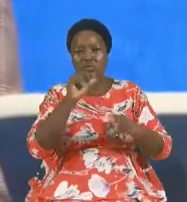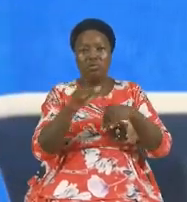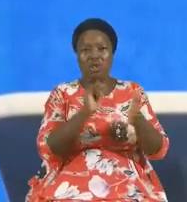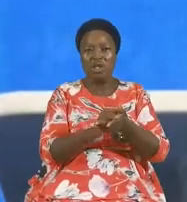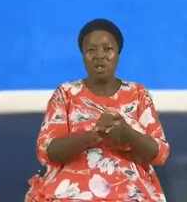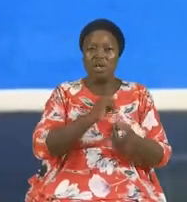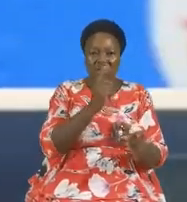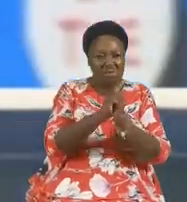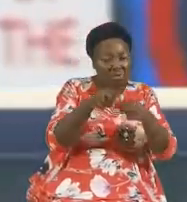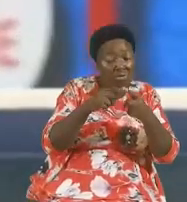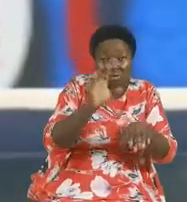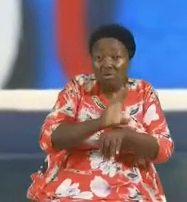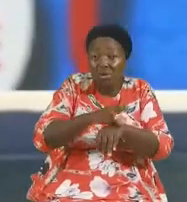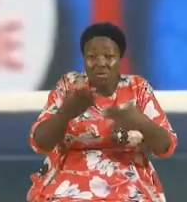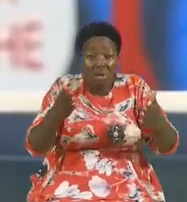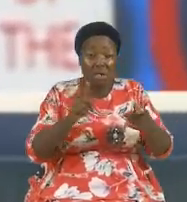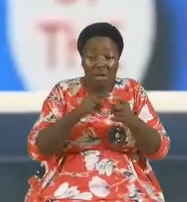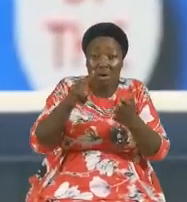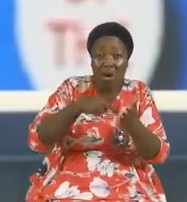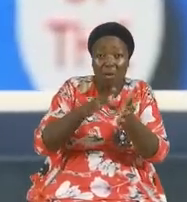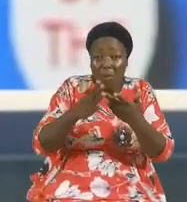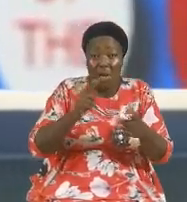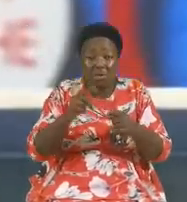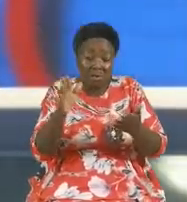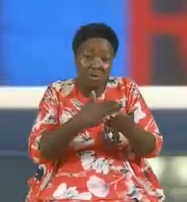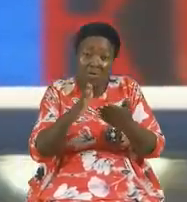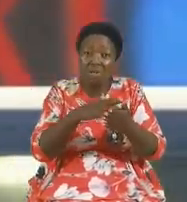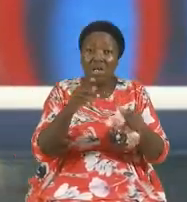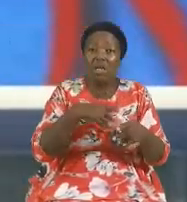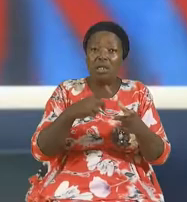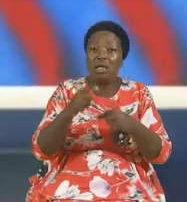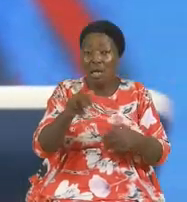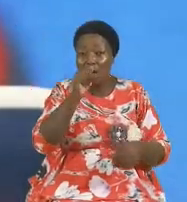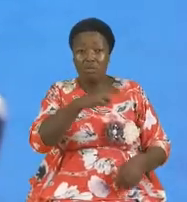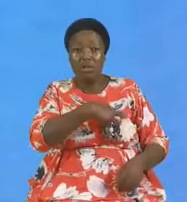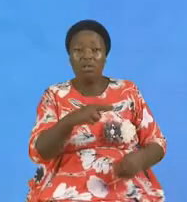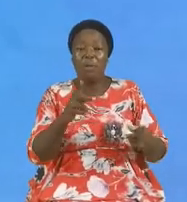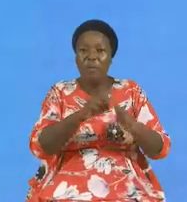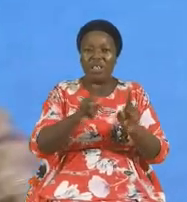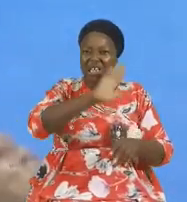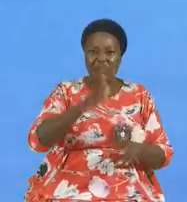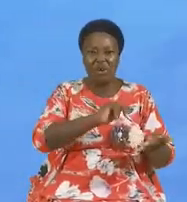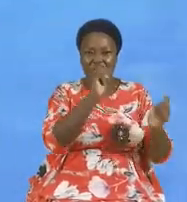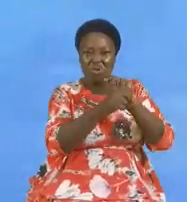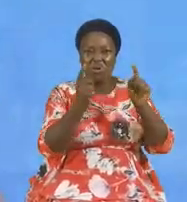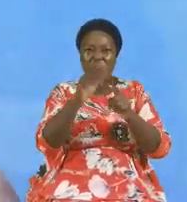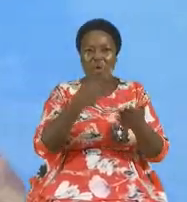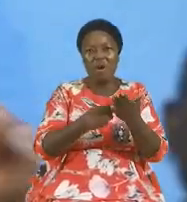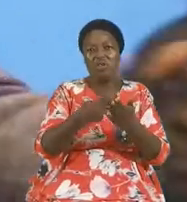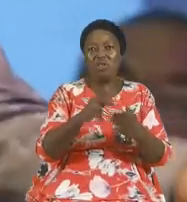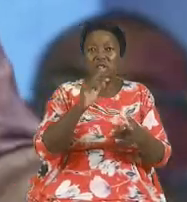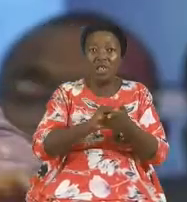ye therein. If you say, no, I'm not going to do that, I just go to church, I just read the Bible, I just sing the hymns,